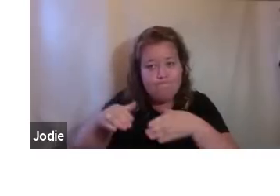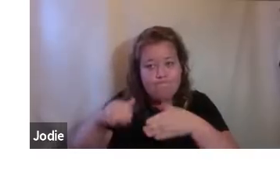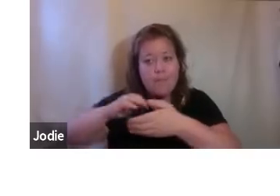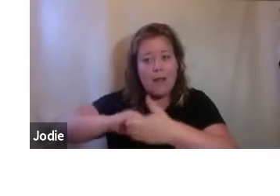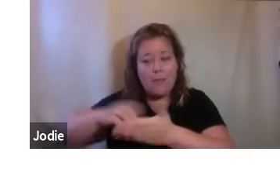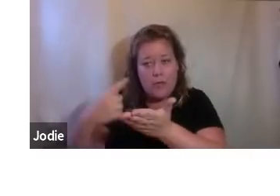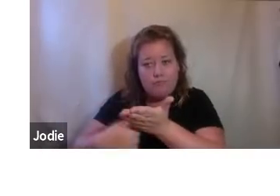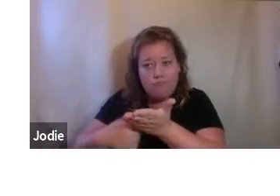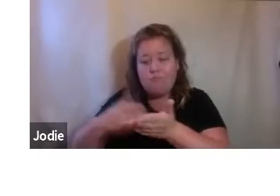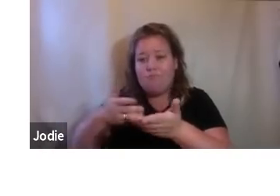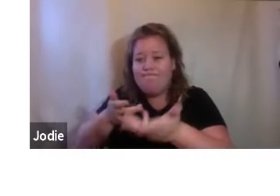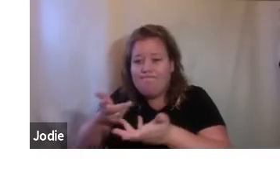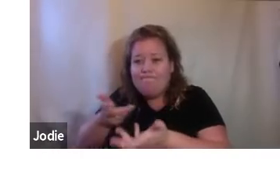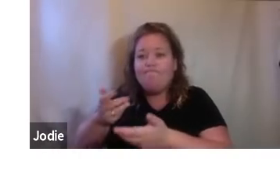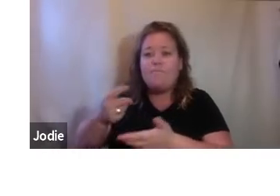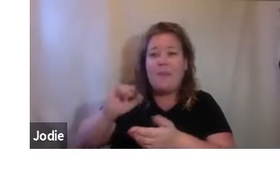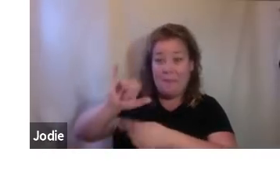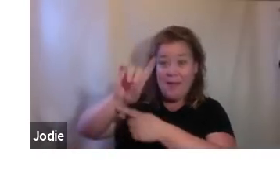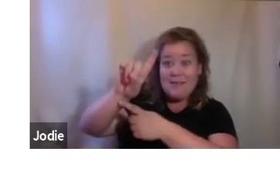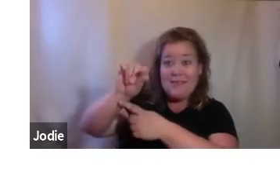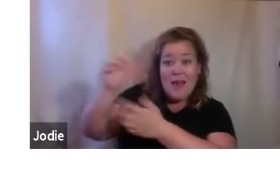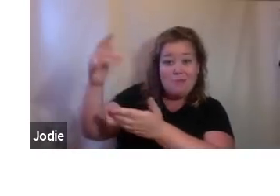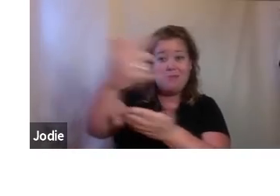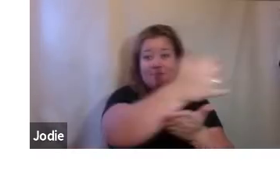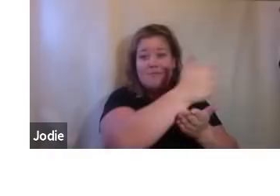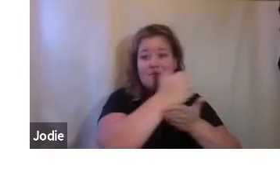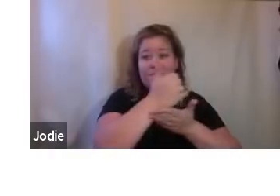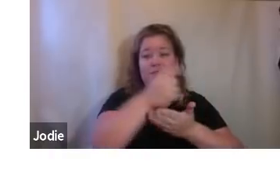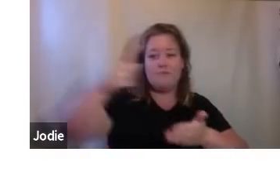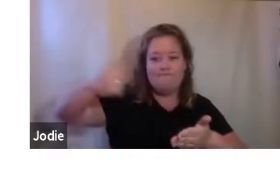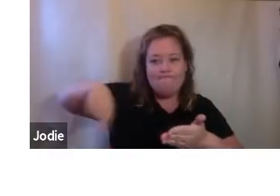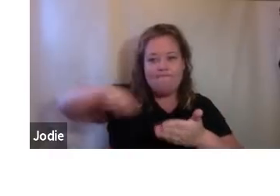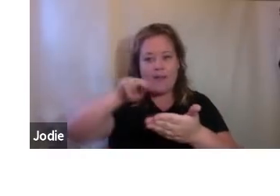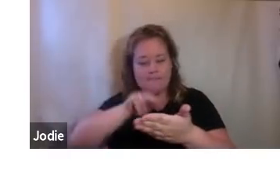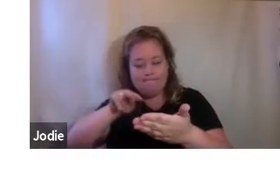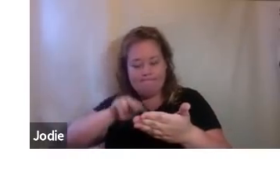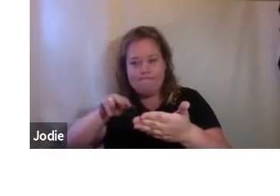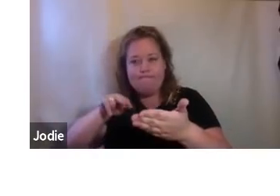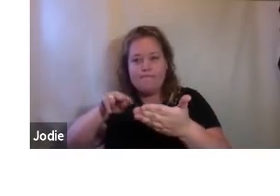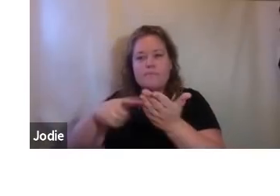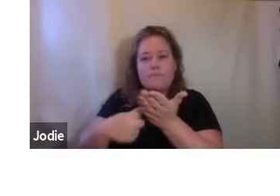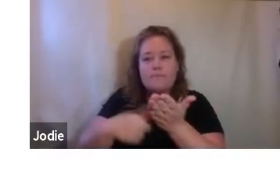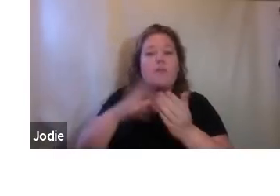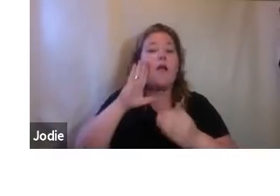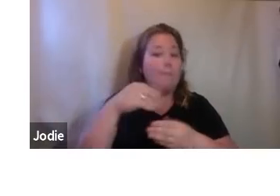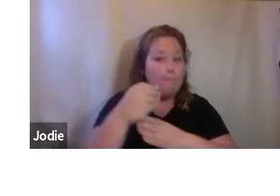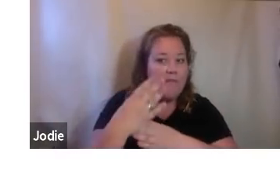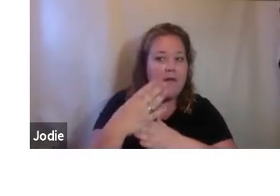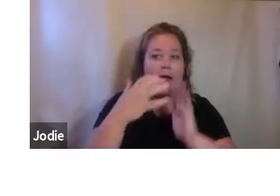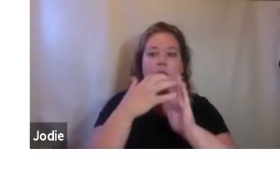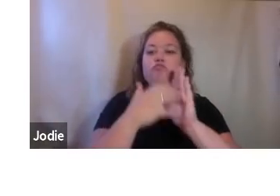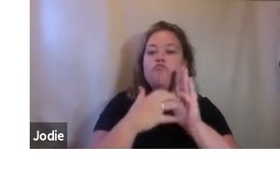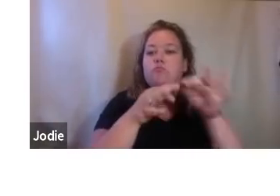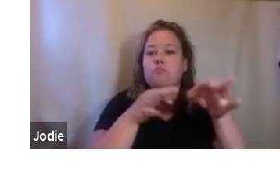identify what is that data really telling us. We'll provide a description of that. Here, that is showing up in the second paragraph, and